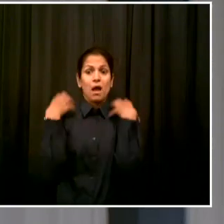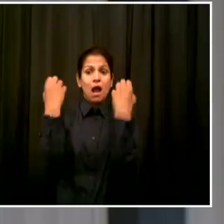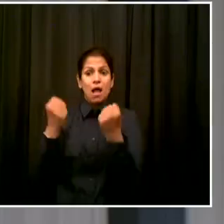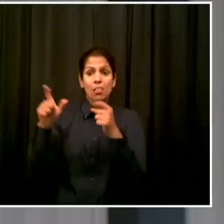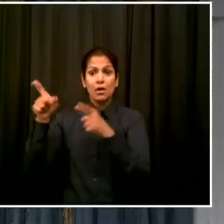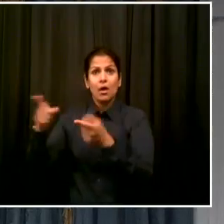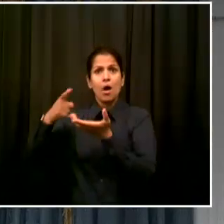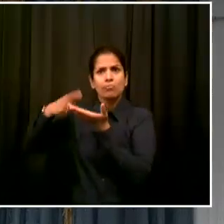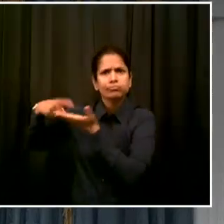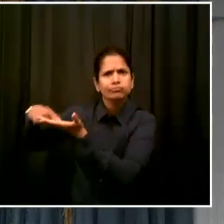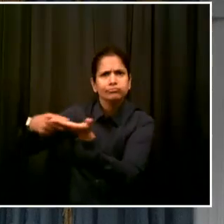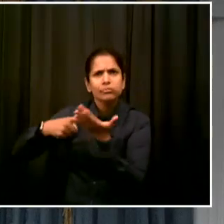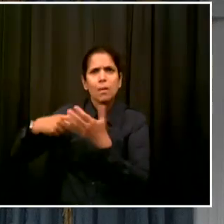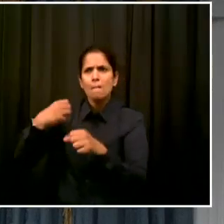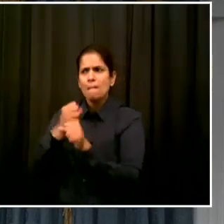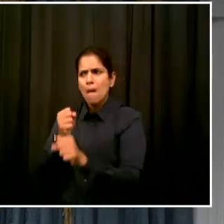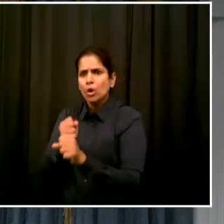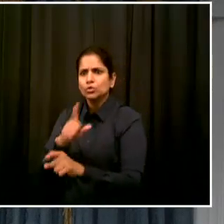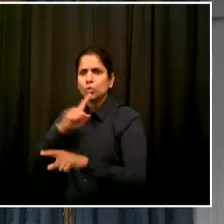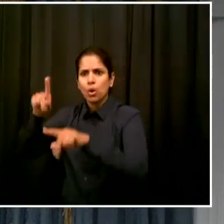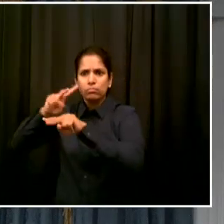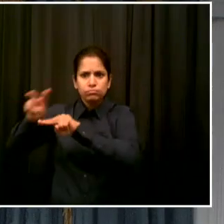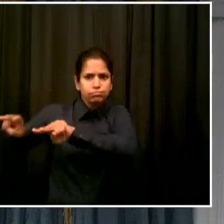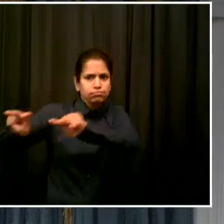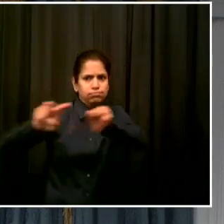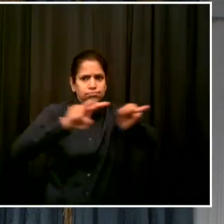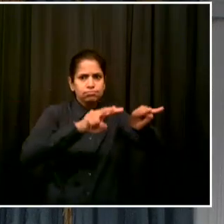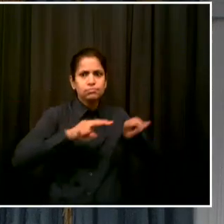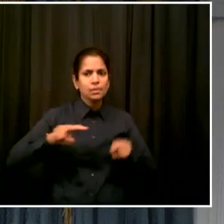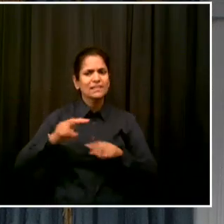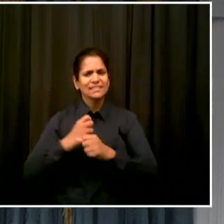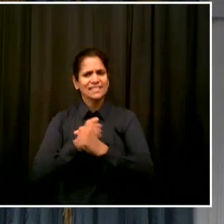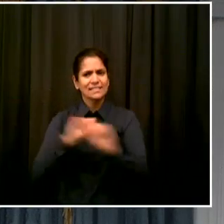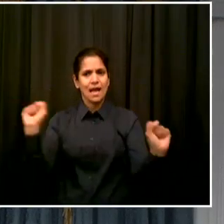Yorkers. Next, we have Gersh from Streets Blog.